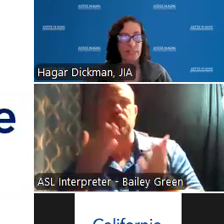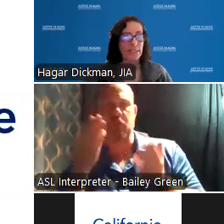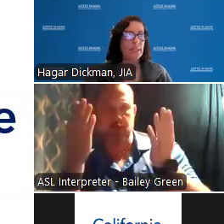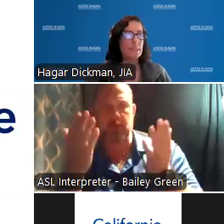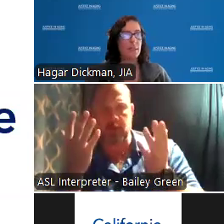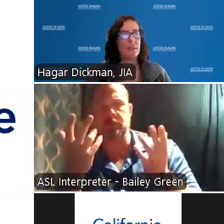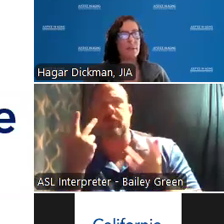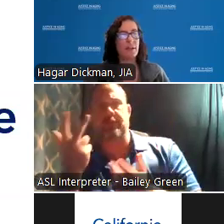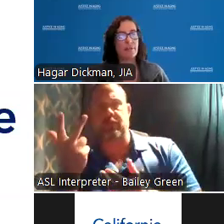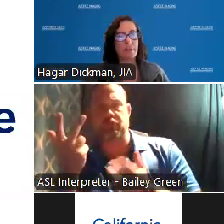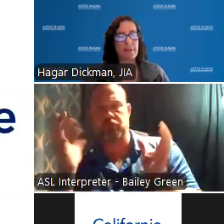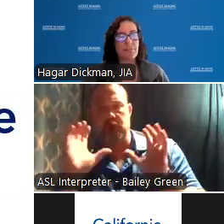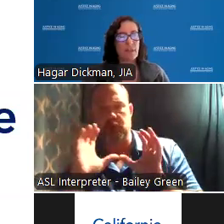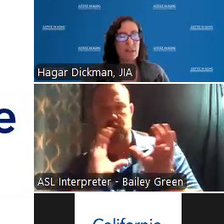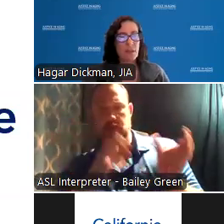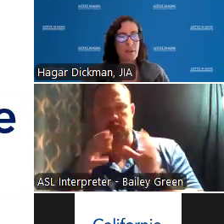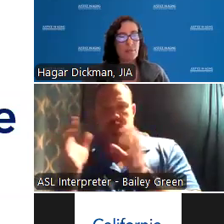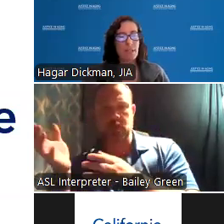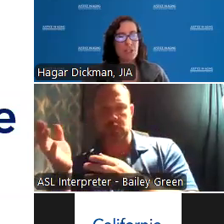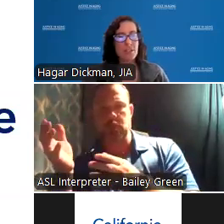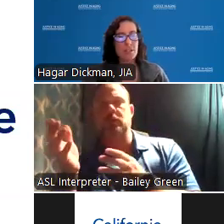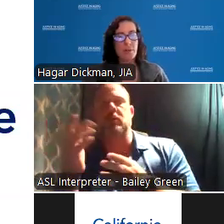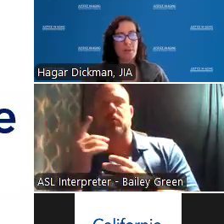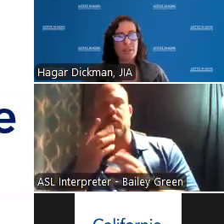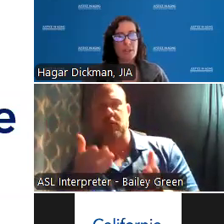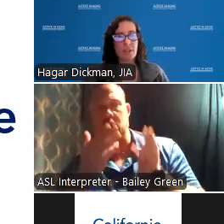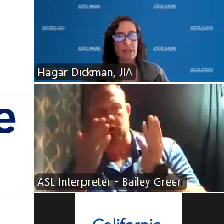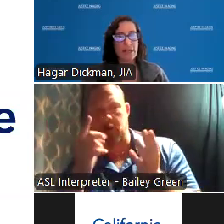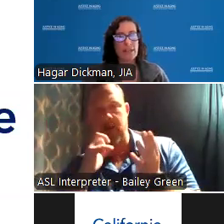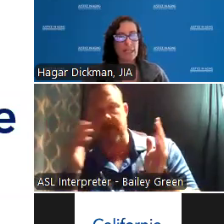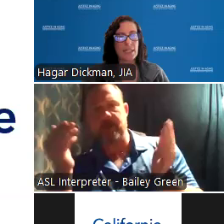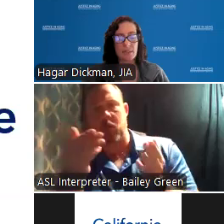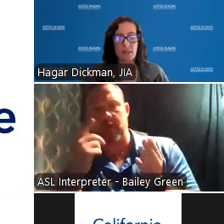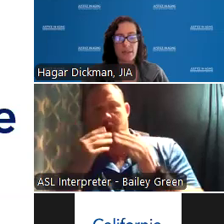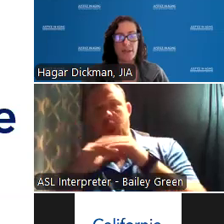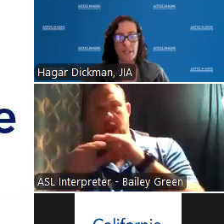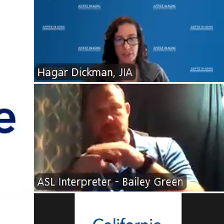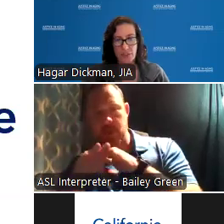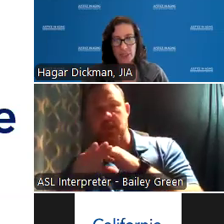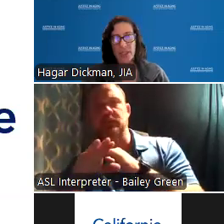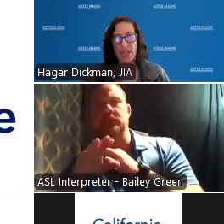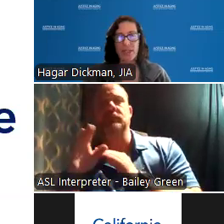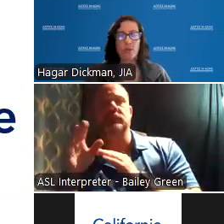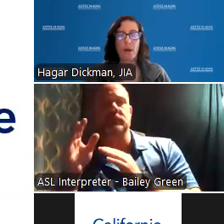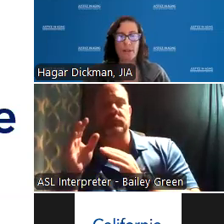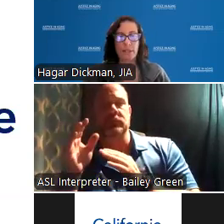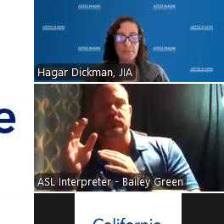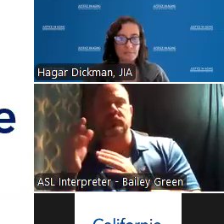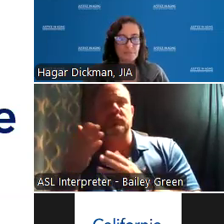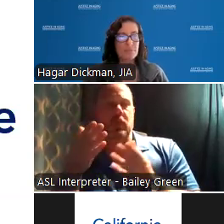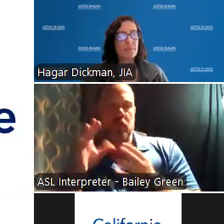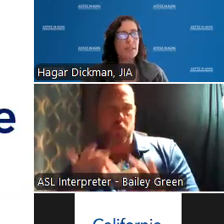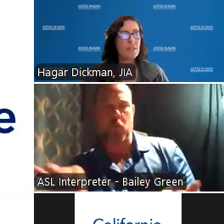3 buckets. We have recommendations that are focused on access, navigation, and